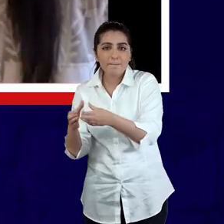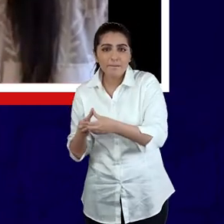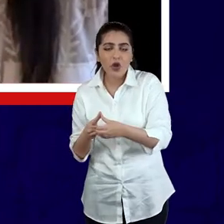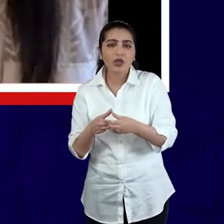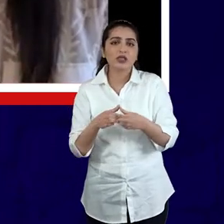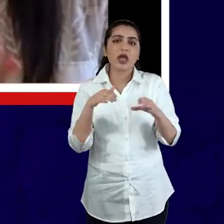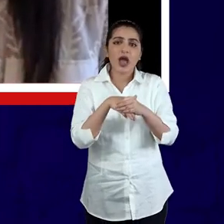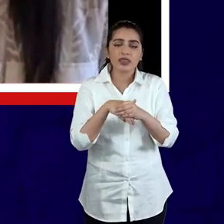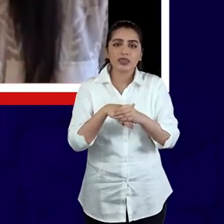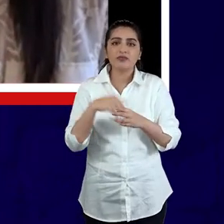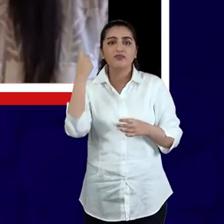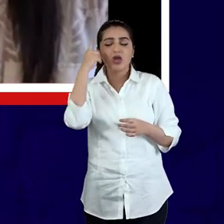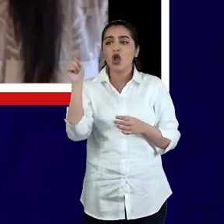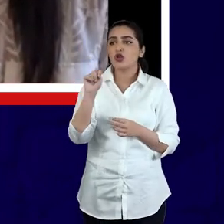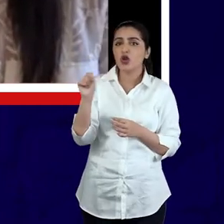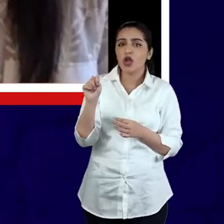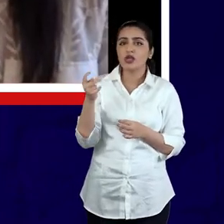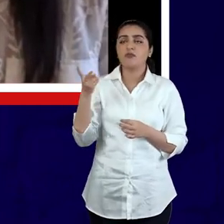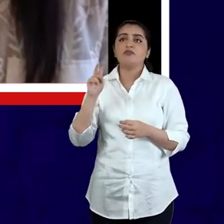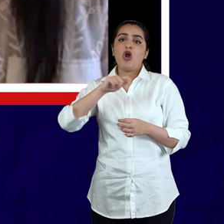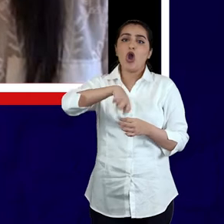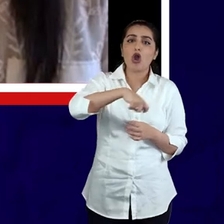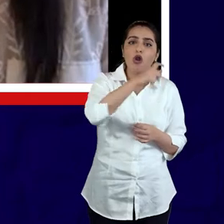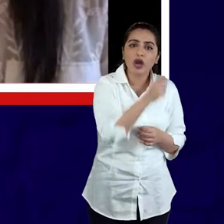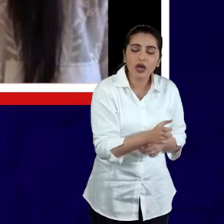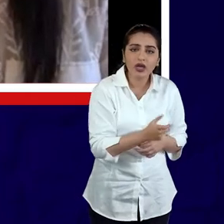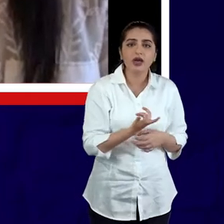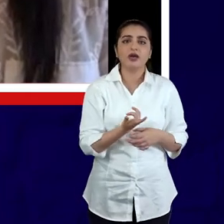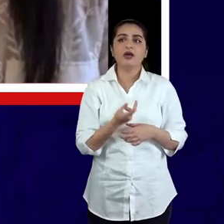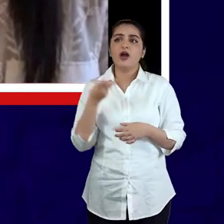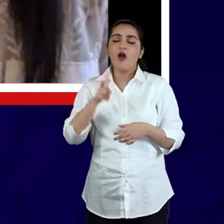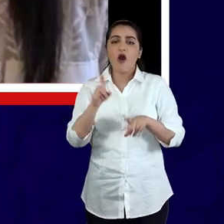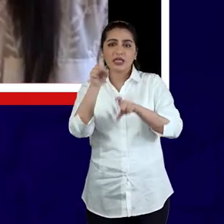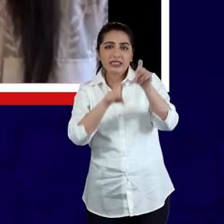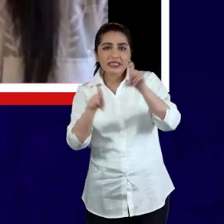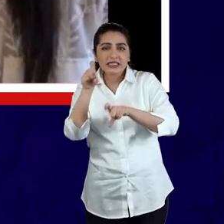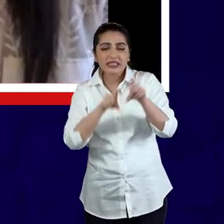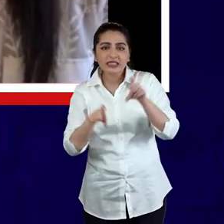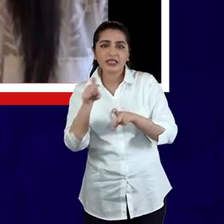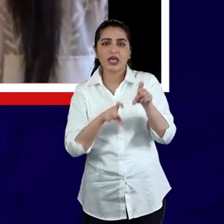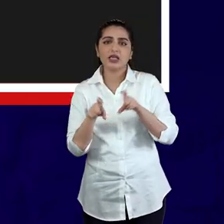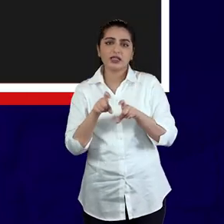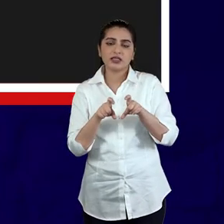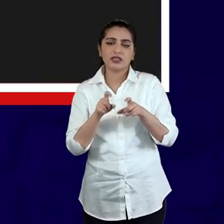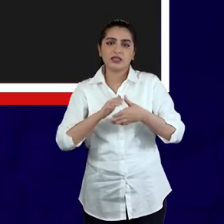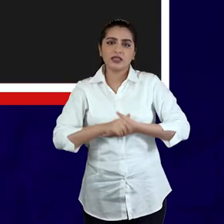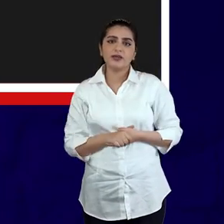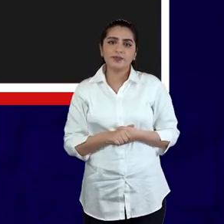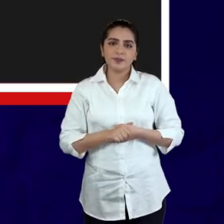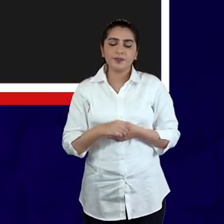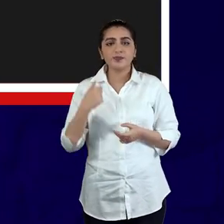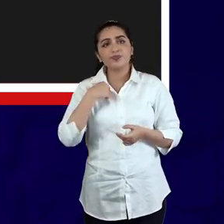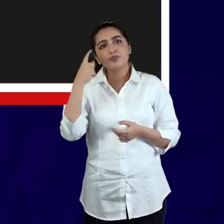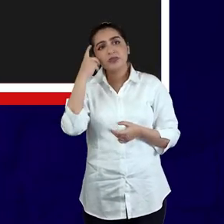small shelter, the toilet, there was the cooker, and we talked about design for dignity, and you know,